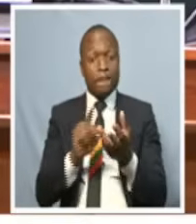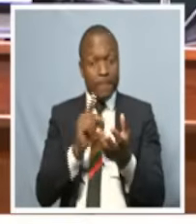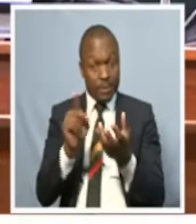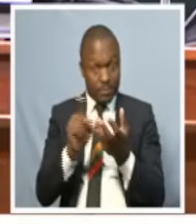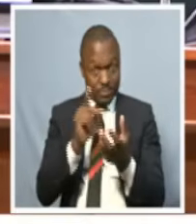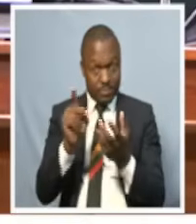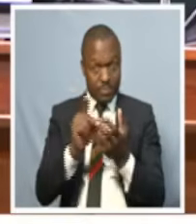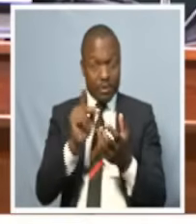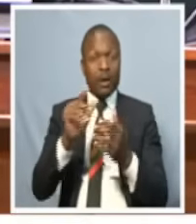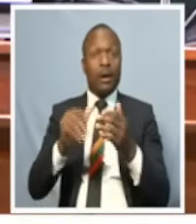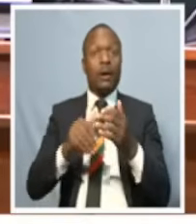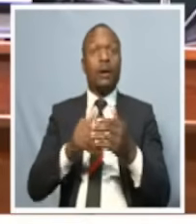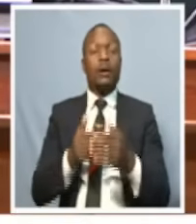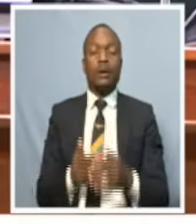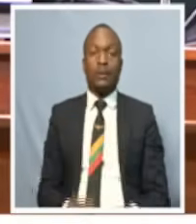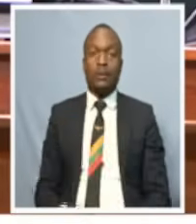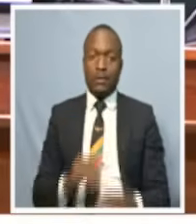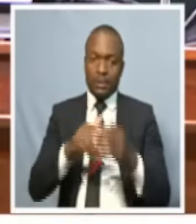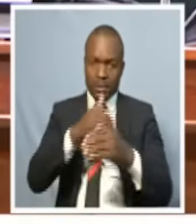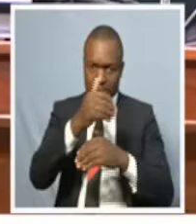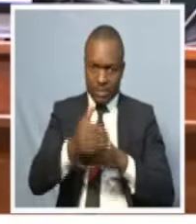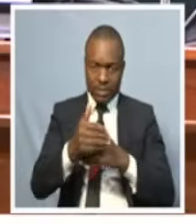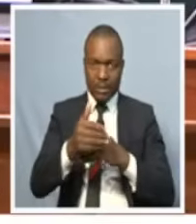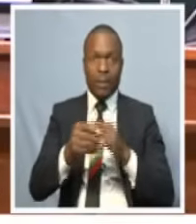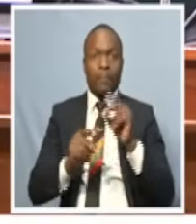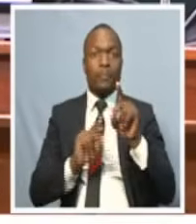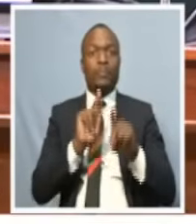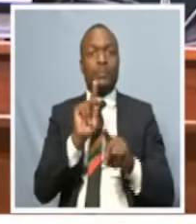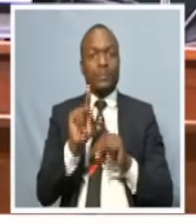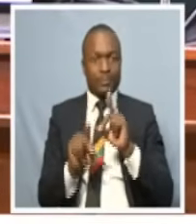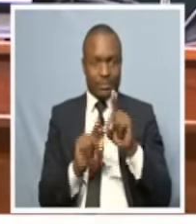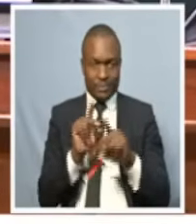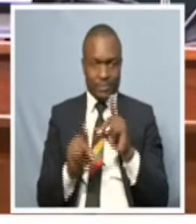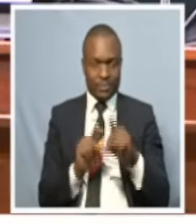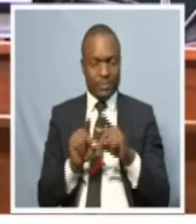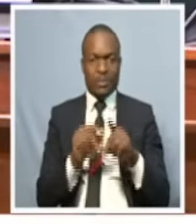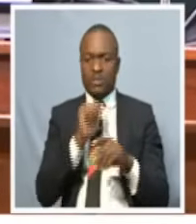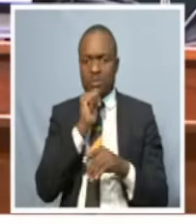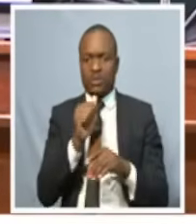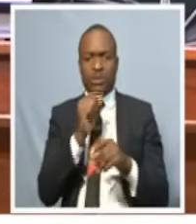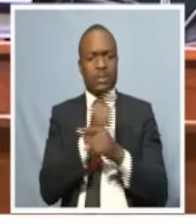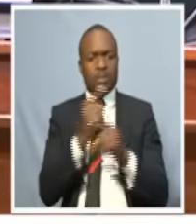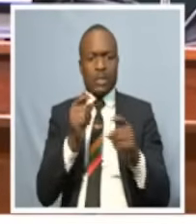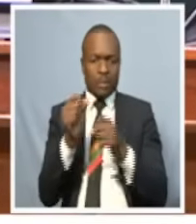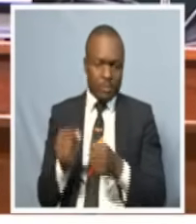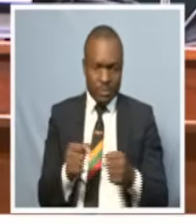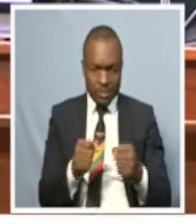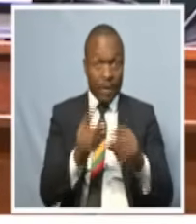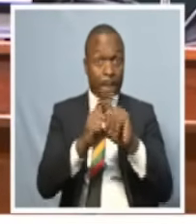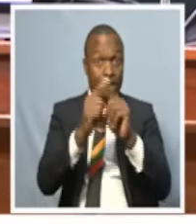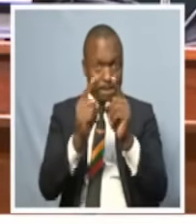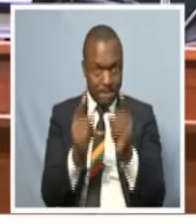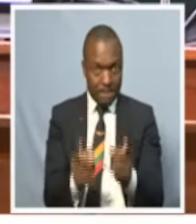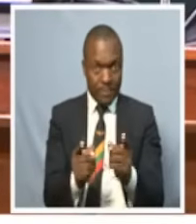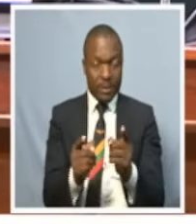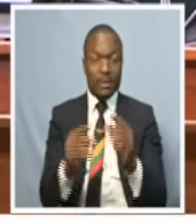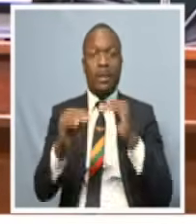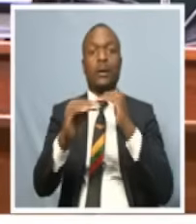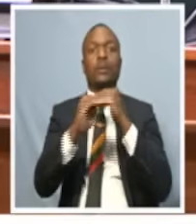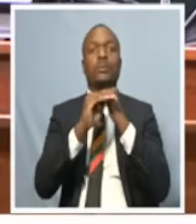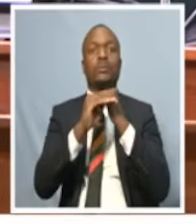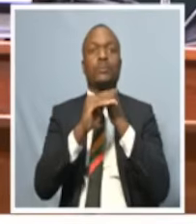prioritizing internal candidates and previously vetted applicants was not only strategic, but also